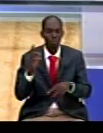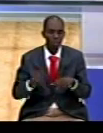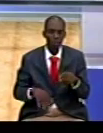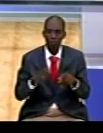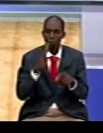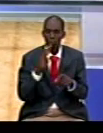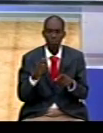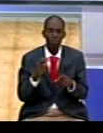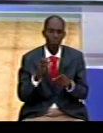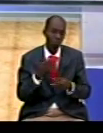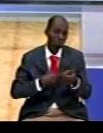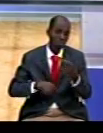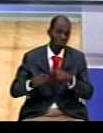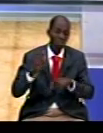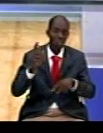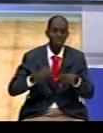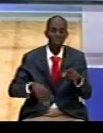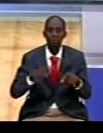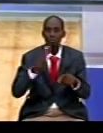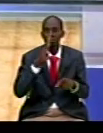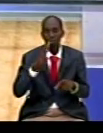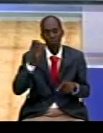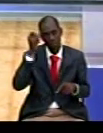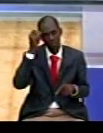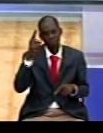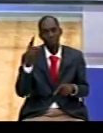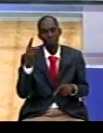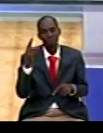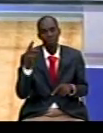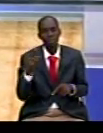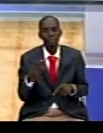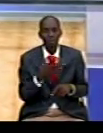irreversible, incomprehensible,